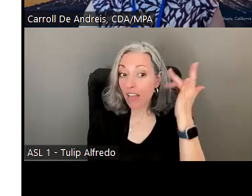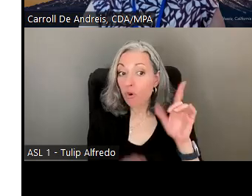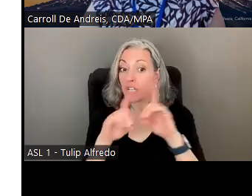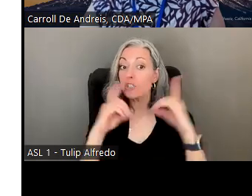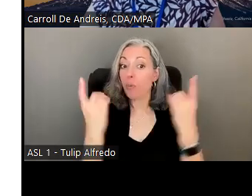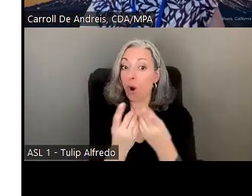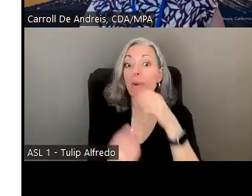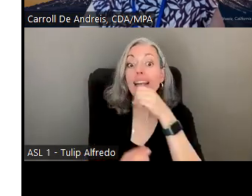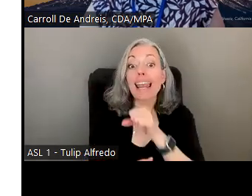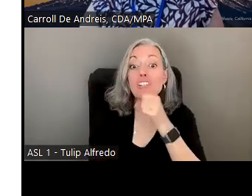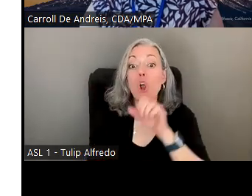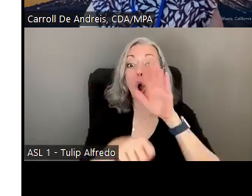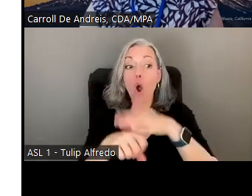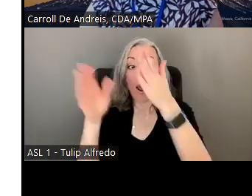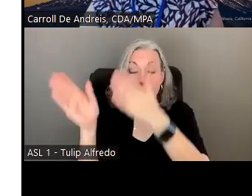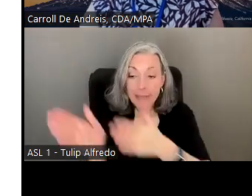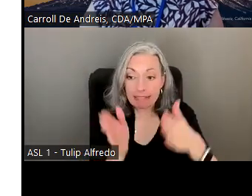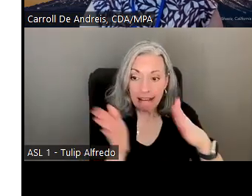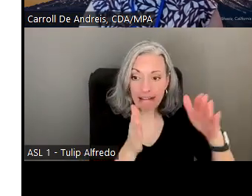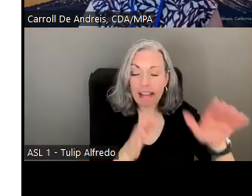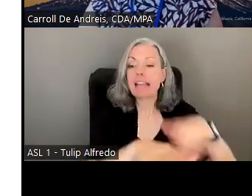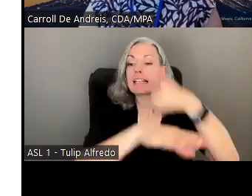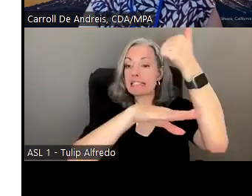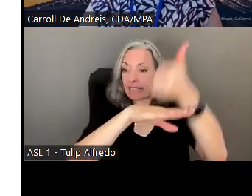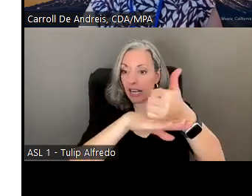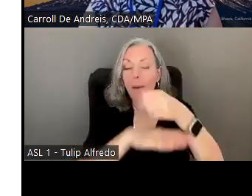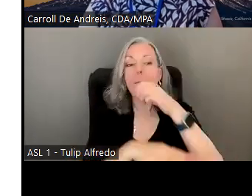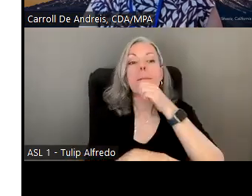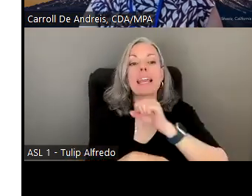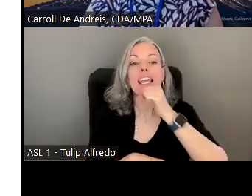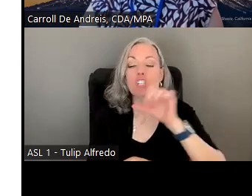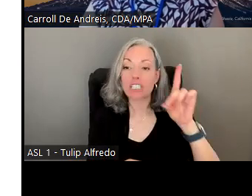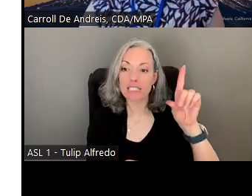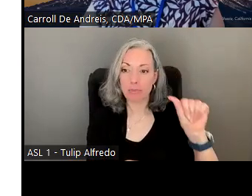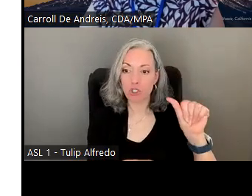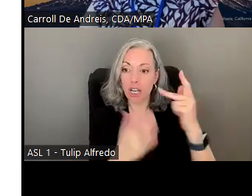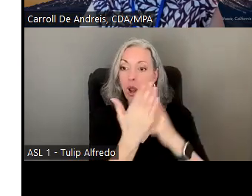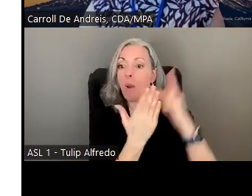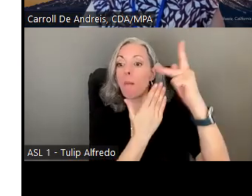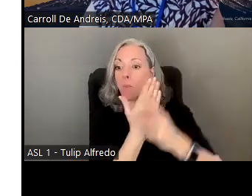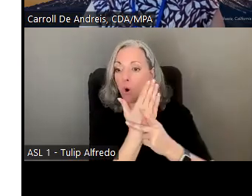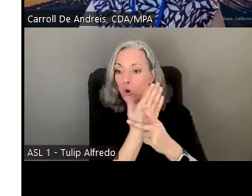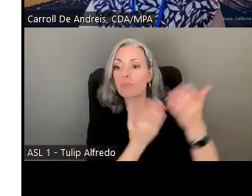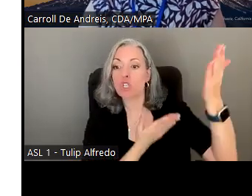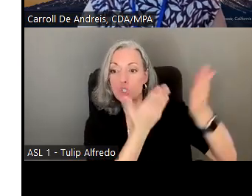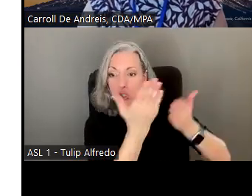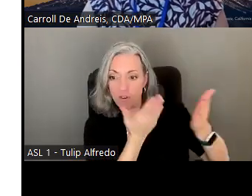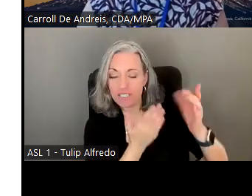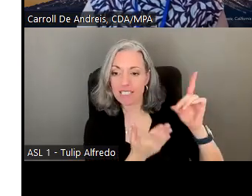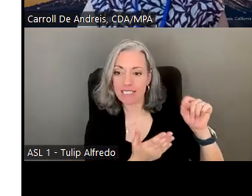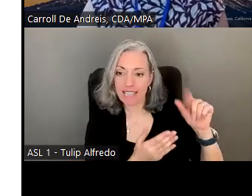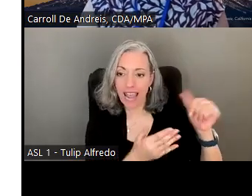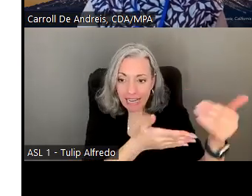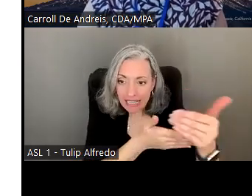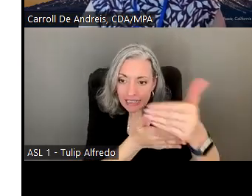Aging on the planning and implementation of aging and disability programs, services, data collection, and